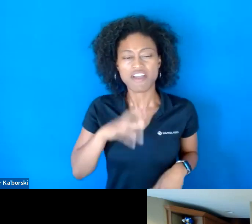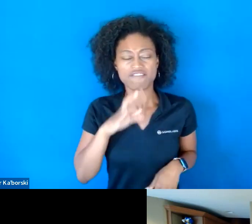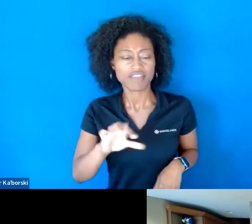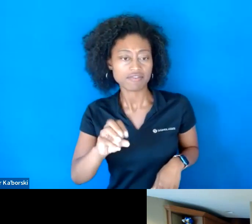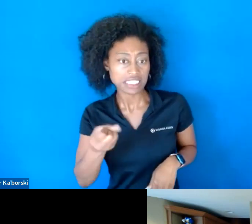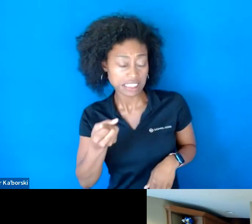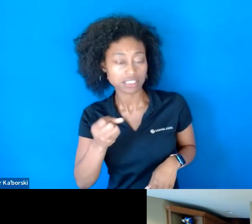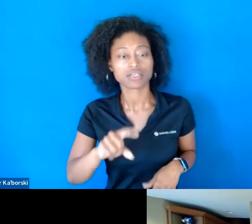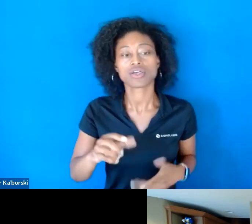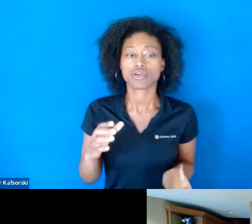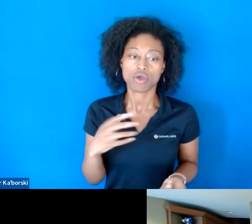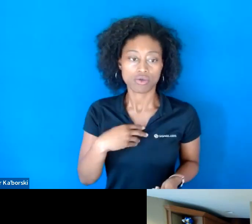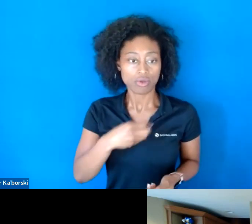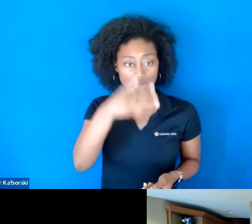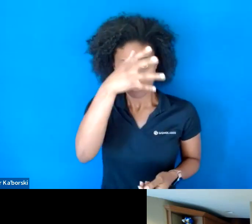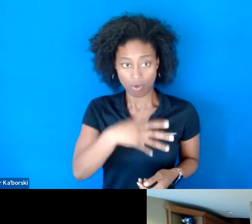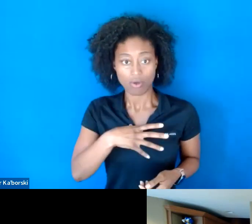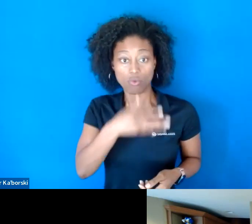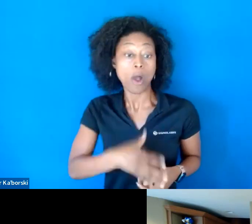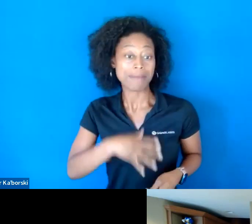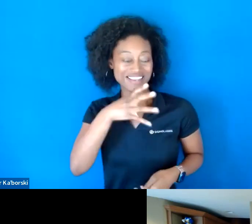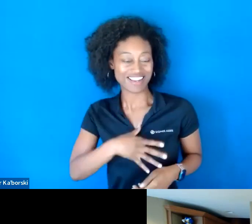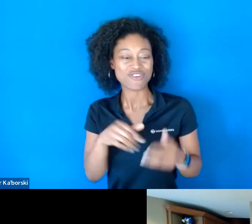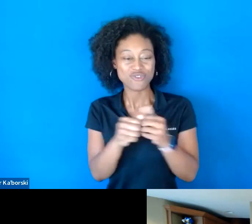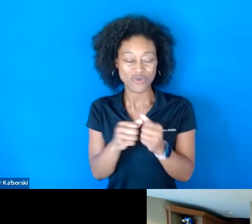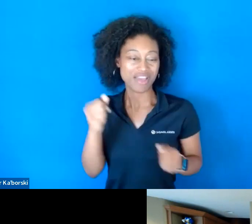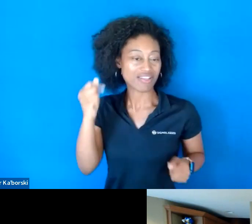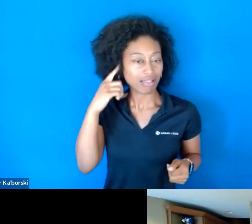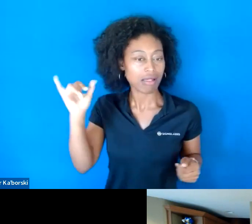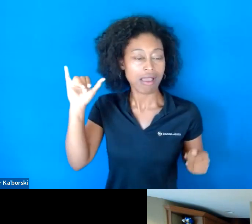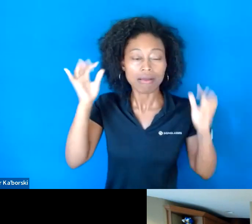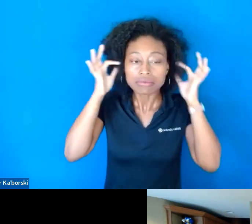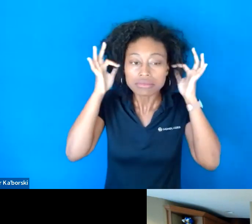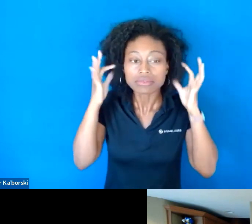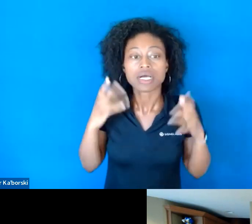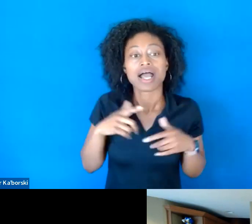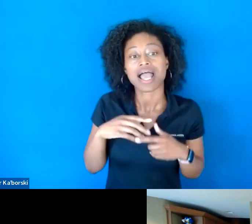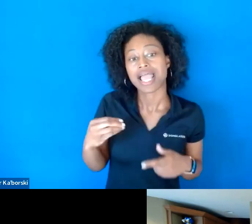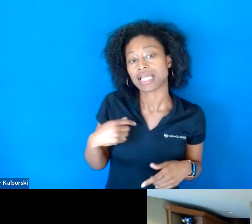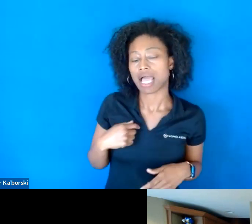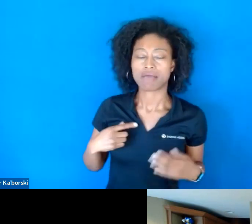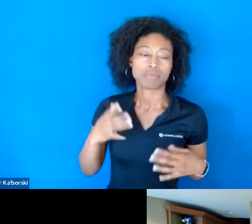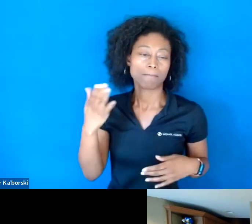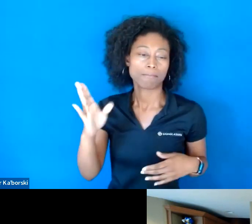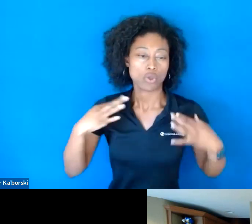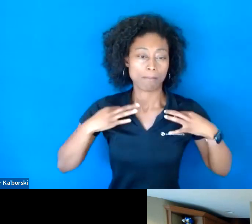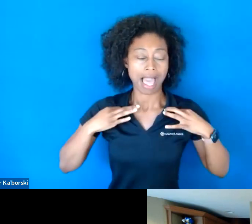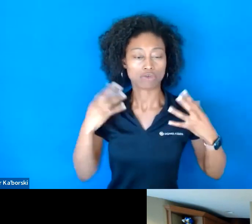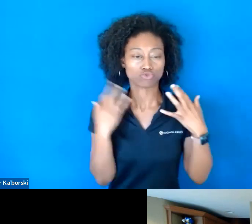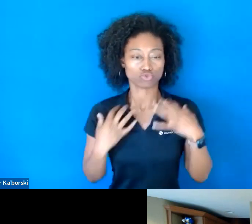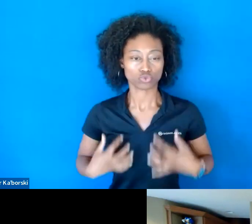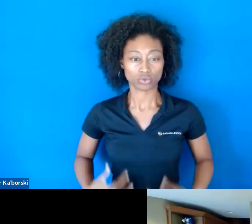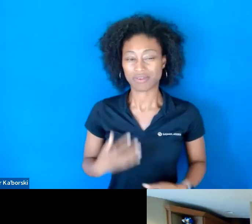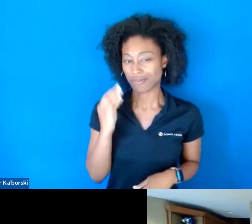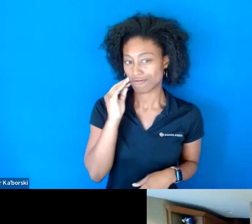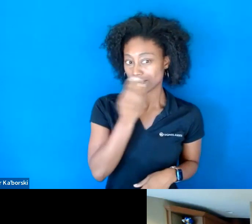hair, wearing a blue and white blouse, and I use the pronoun she, her, and hers. My associate, Ron, if